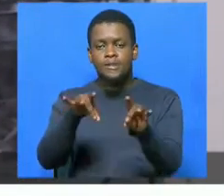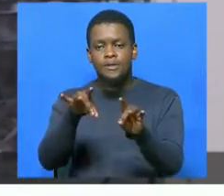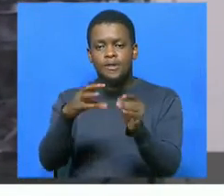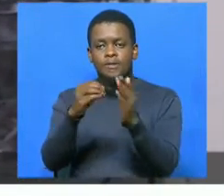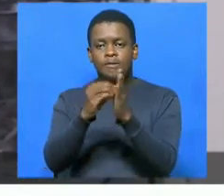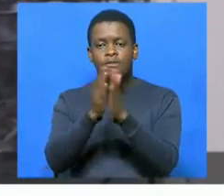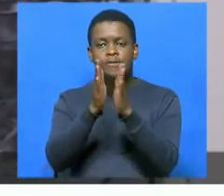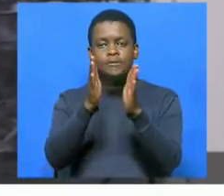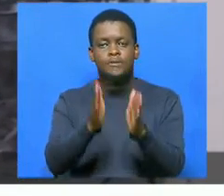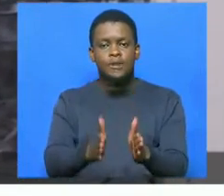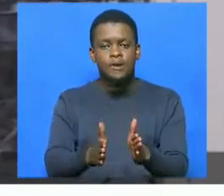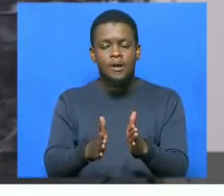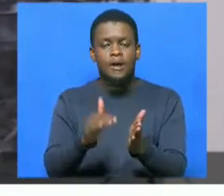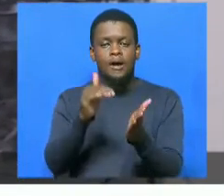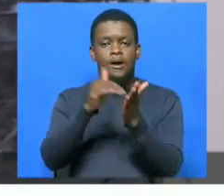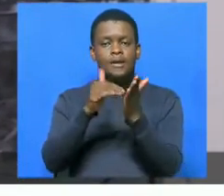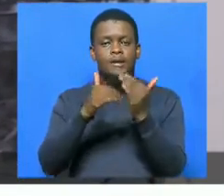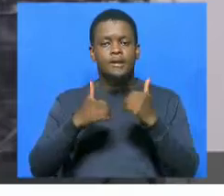investors. We have